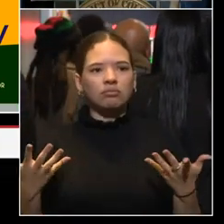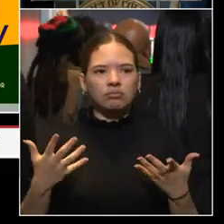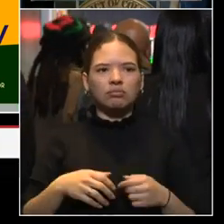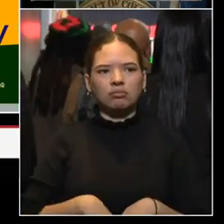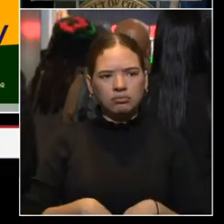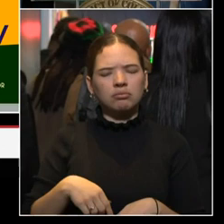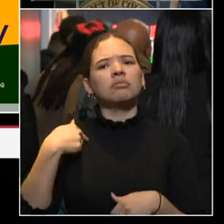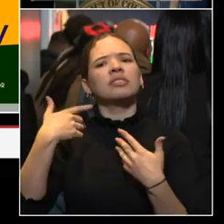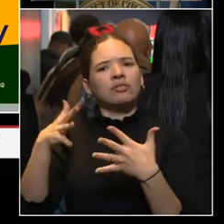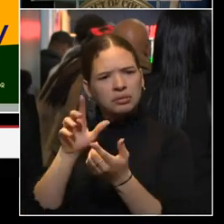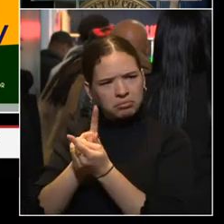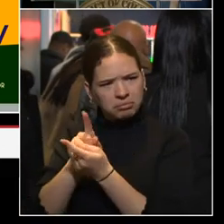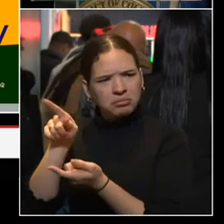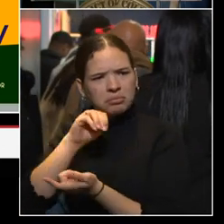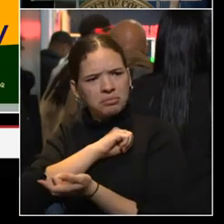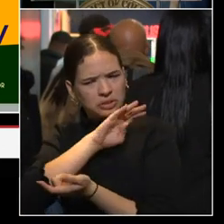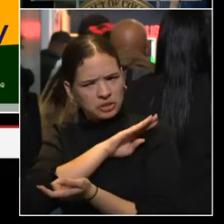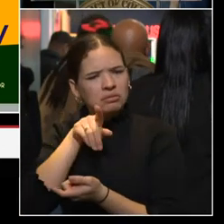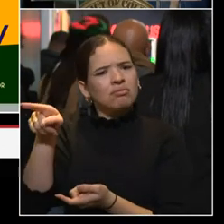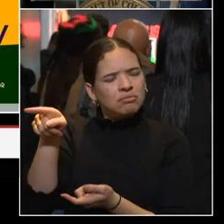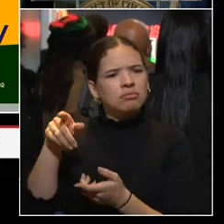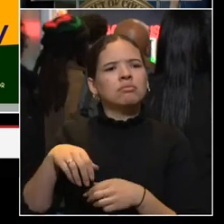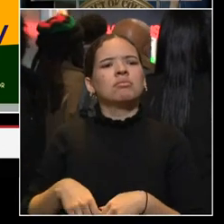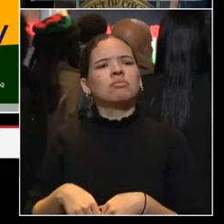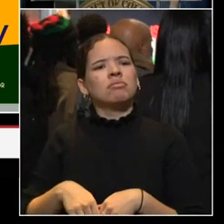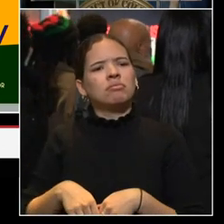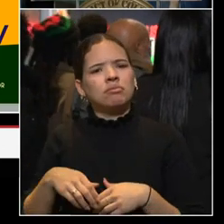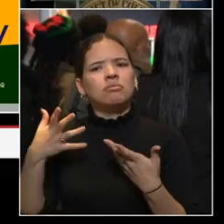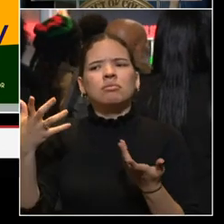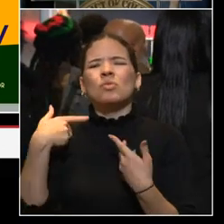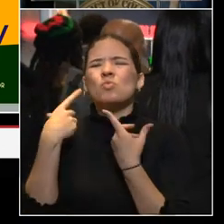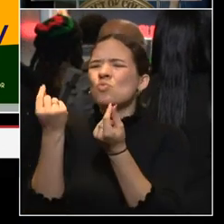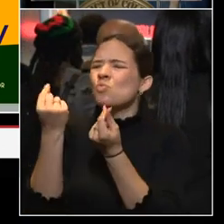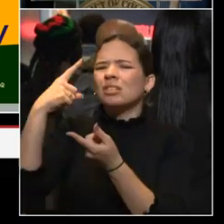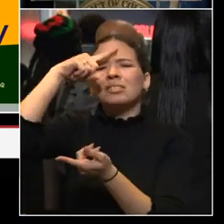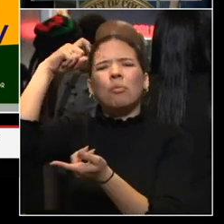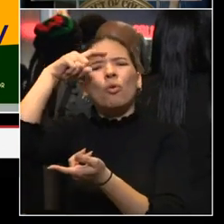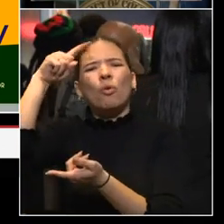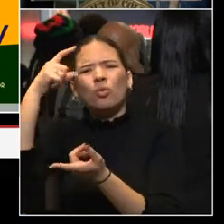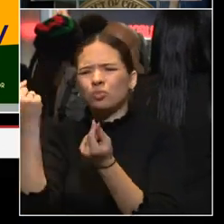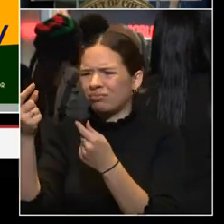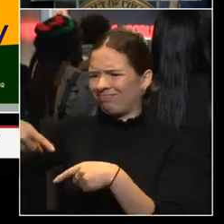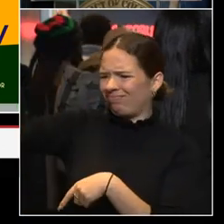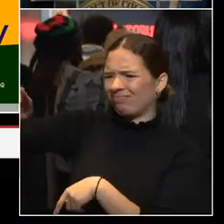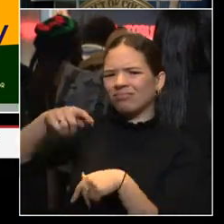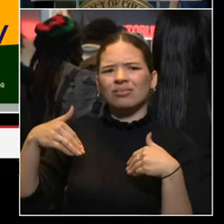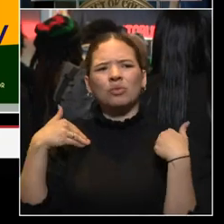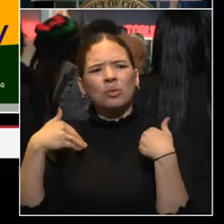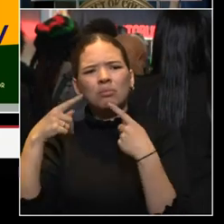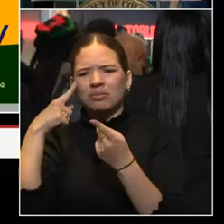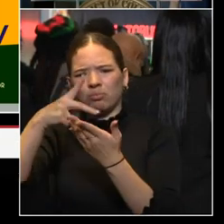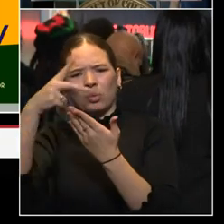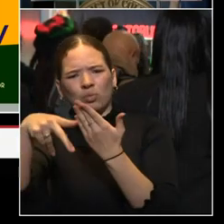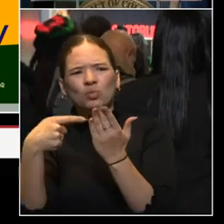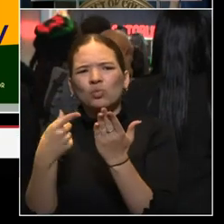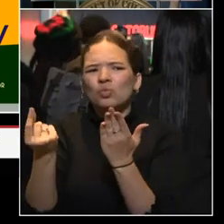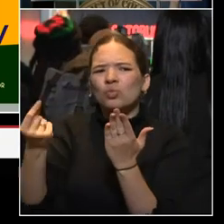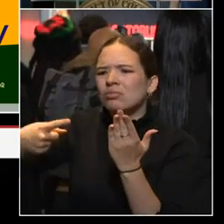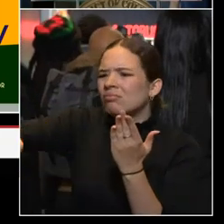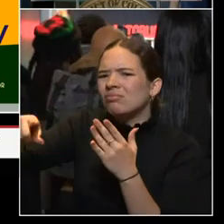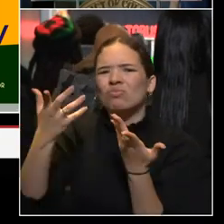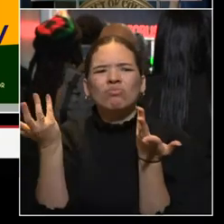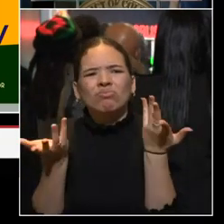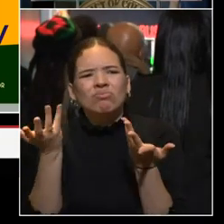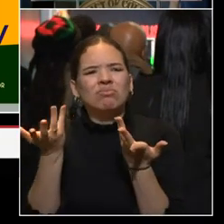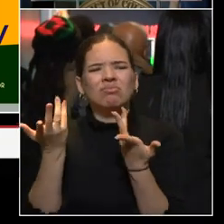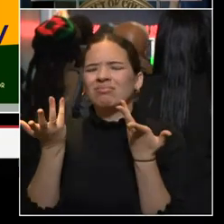you asking us, what are we going to do for the Summer Youth Employment Program? We were all virtual at the time, in a virtual posture, and